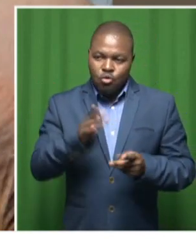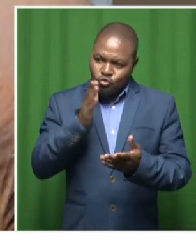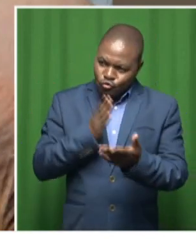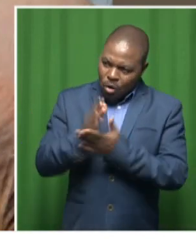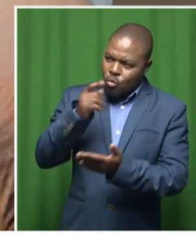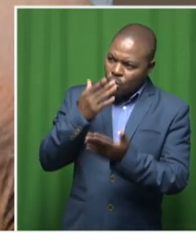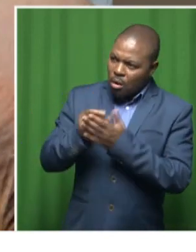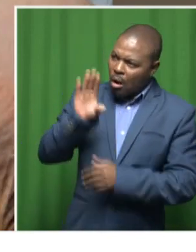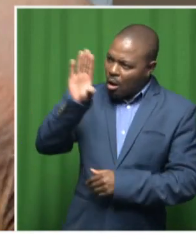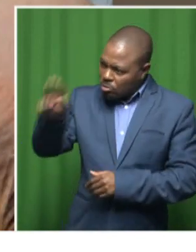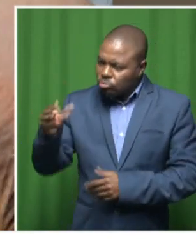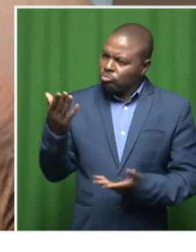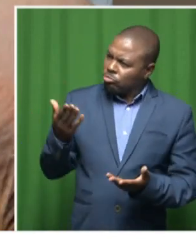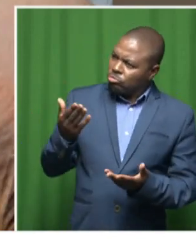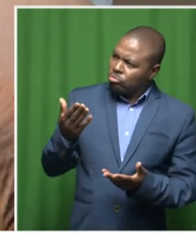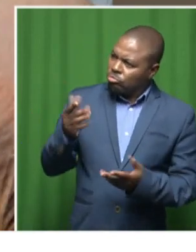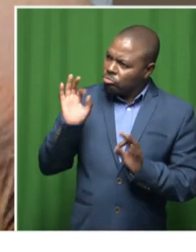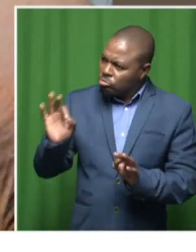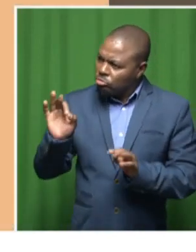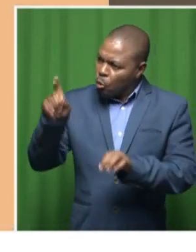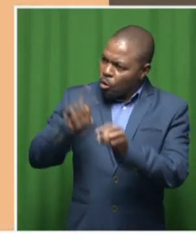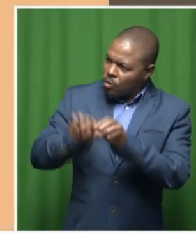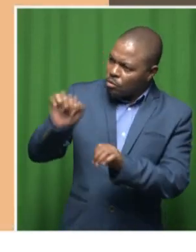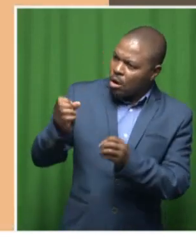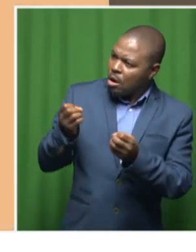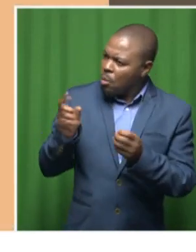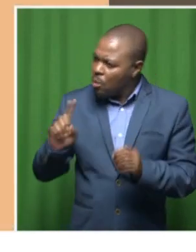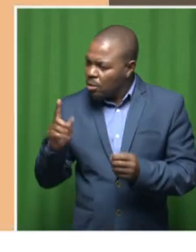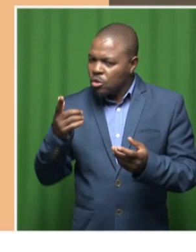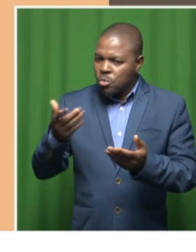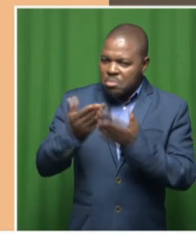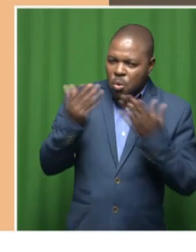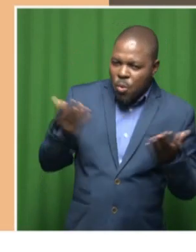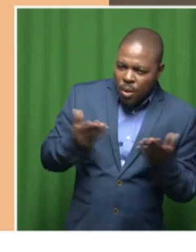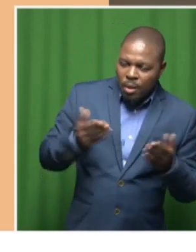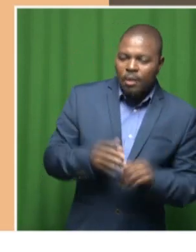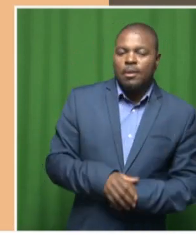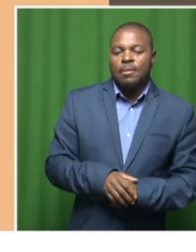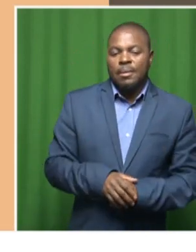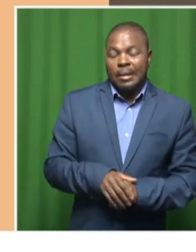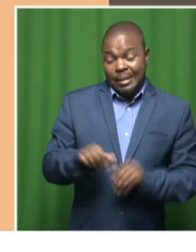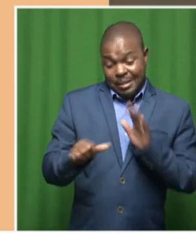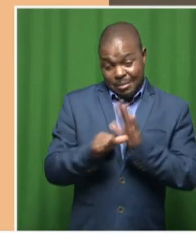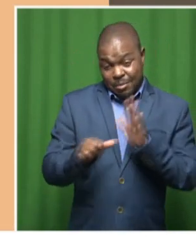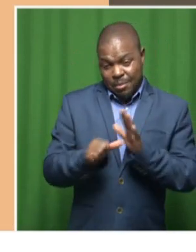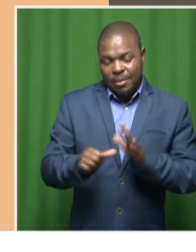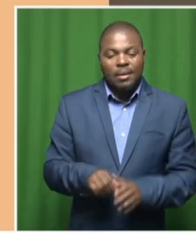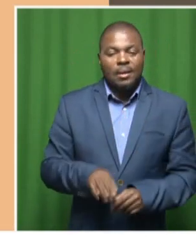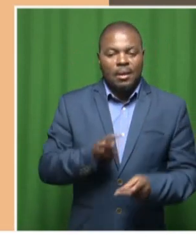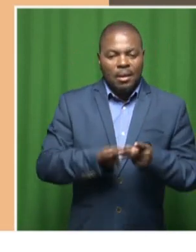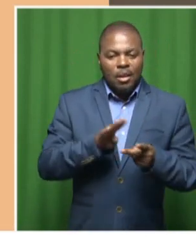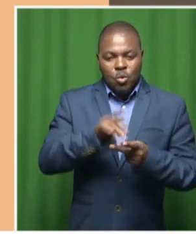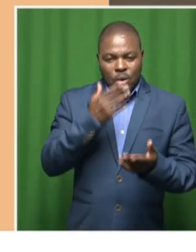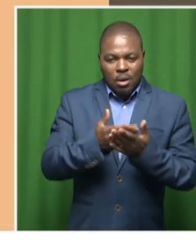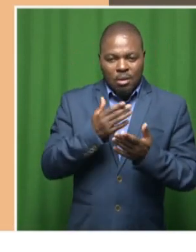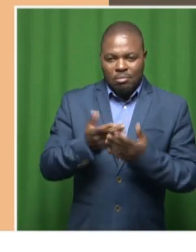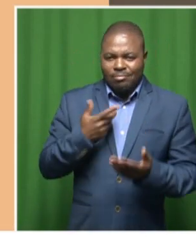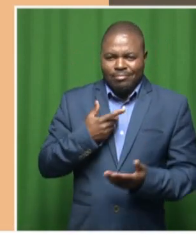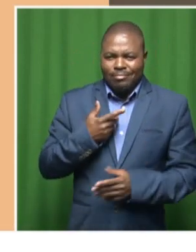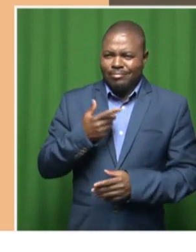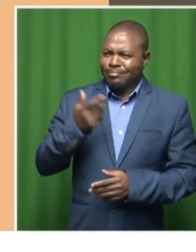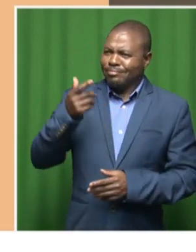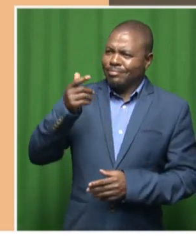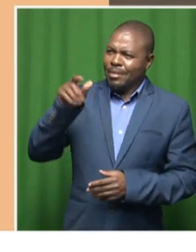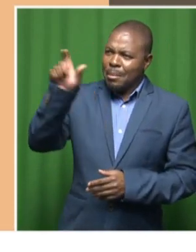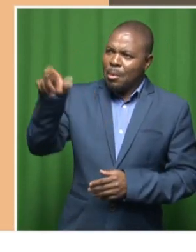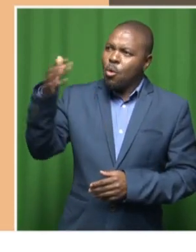and it's your duty to ask about the relevant qualifications of your aesthetic provider. And it's also important for you to ask about before and afters and their